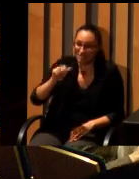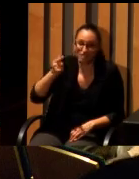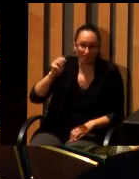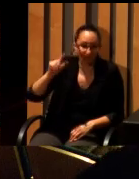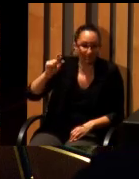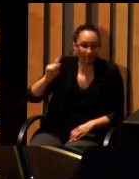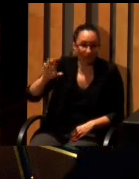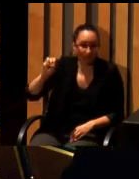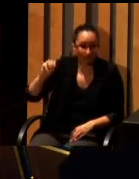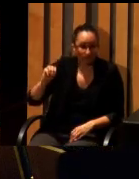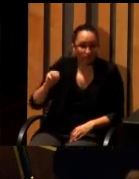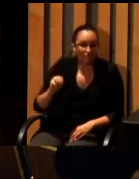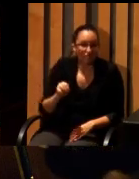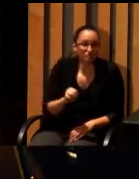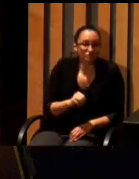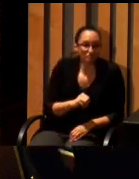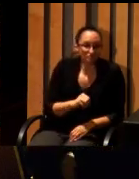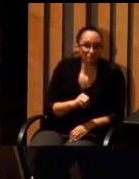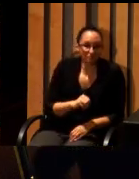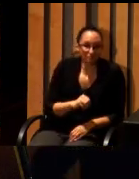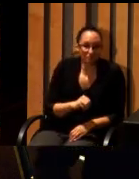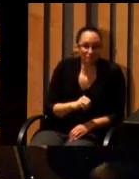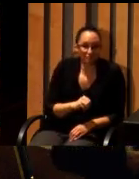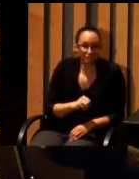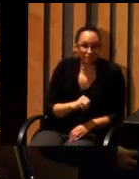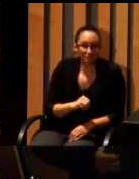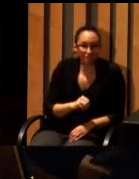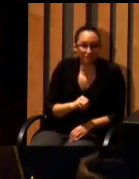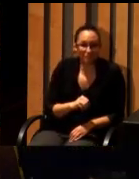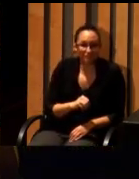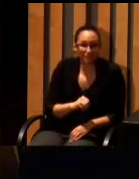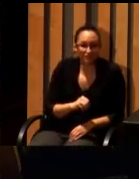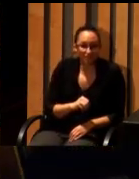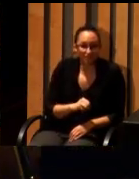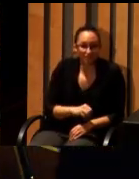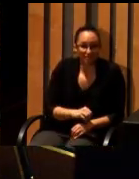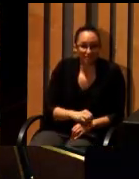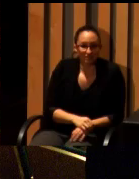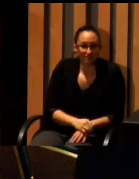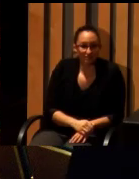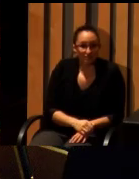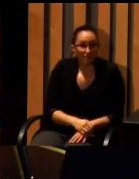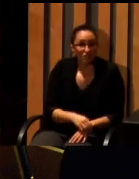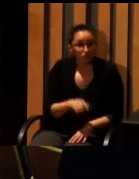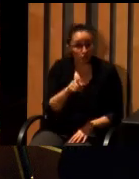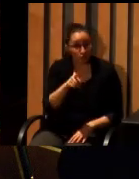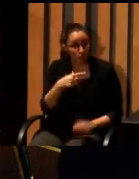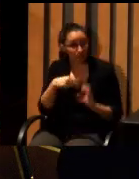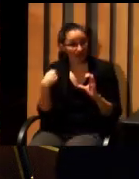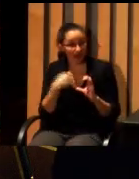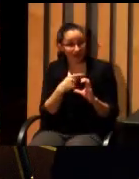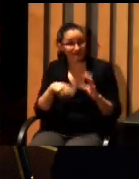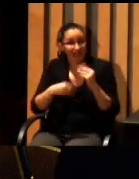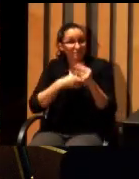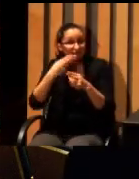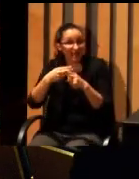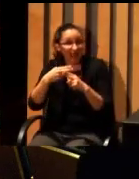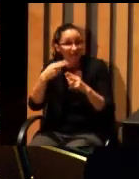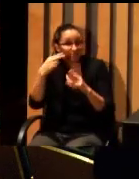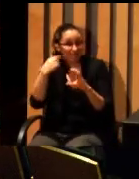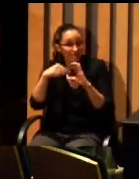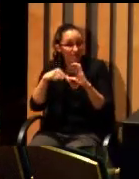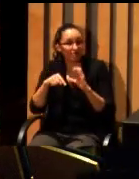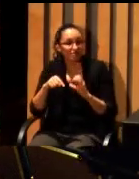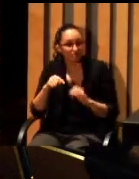racistsportsmascots@gmail.com. That is also our hashtag. I work for the museum, and we will make sure that you get on the list and get all the